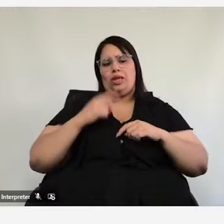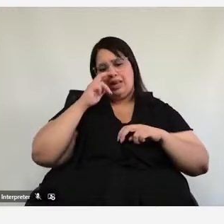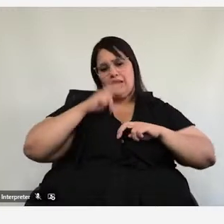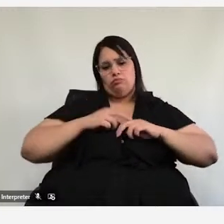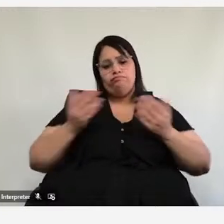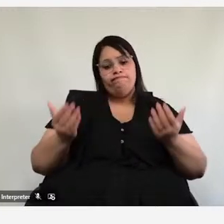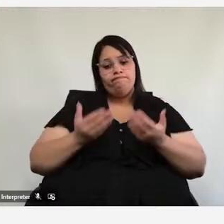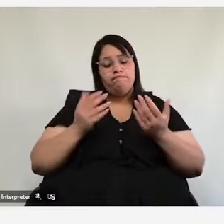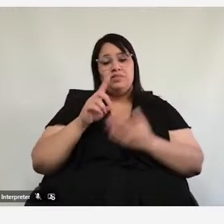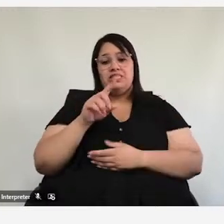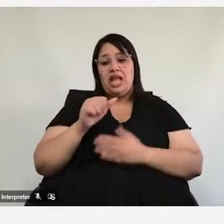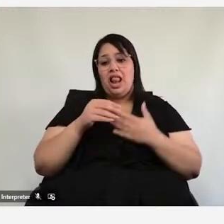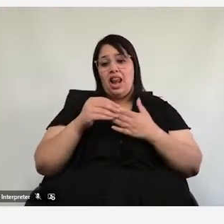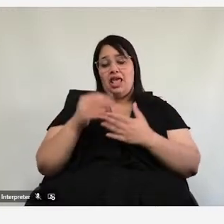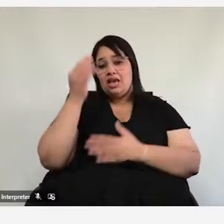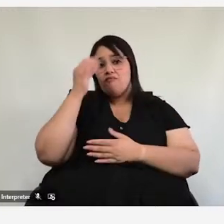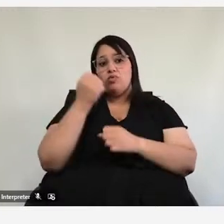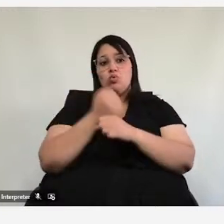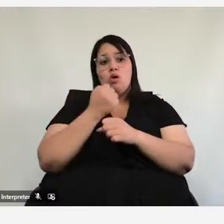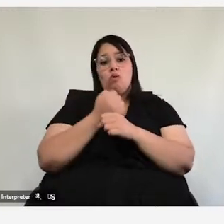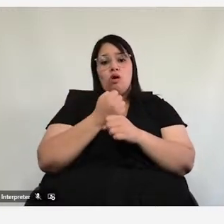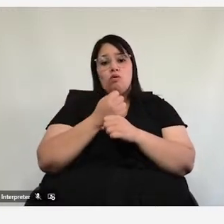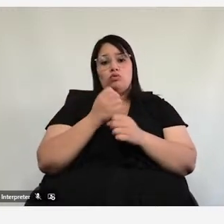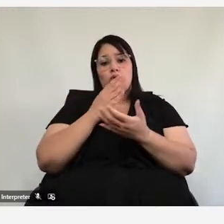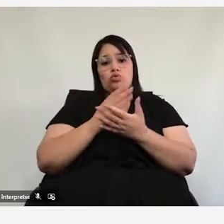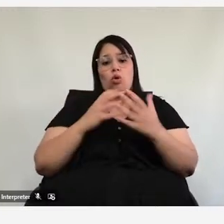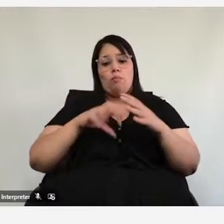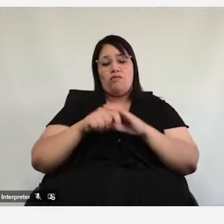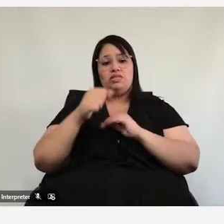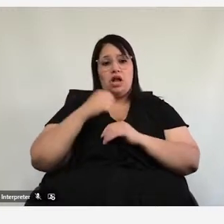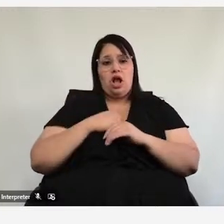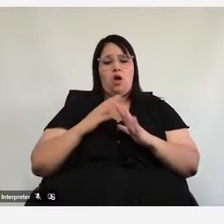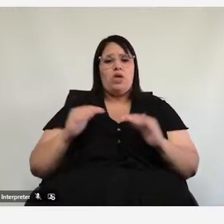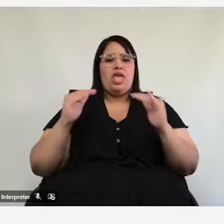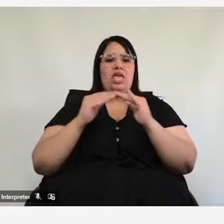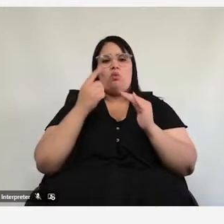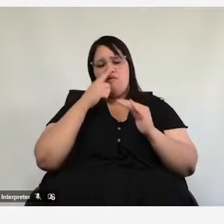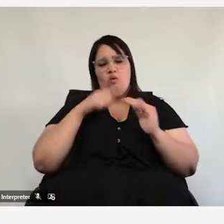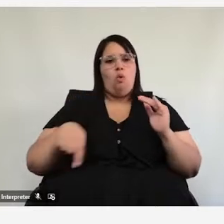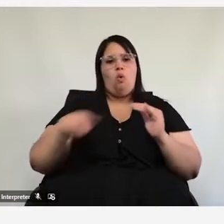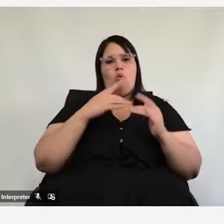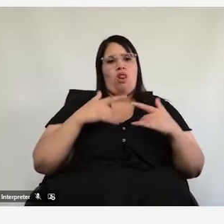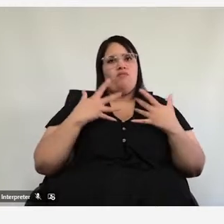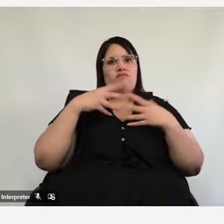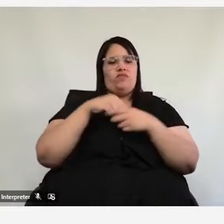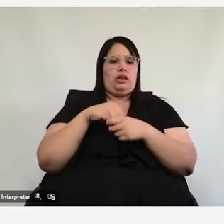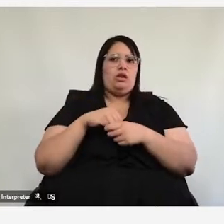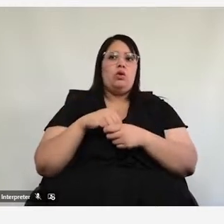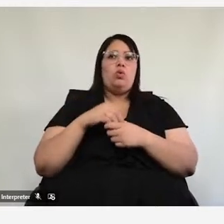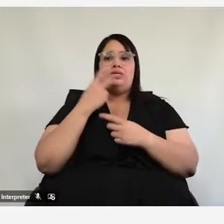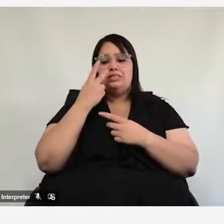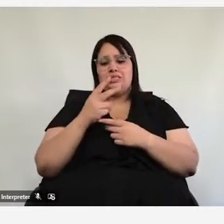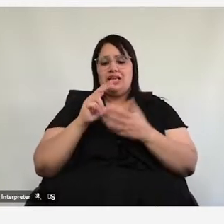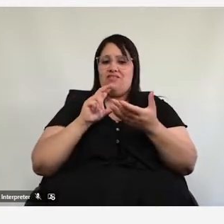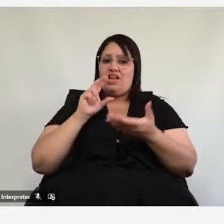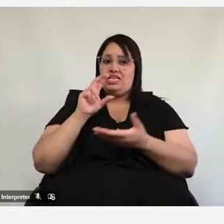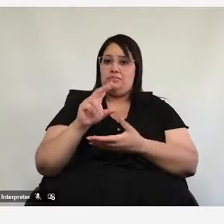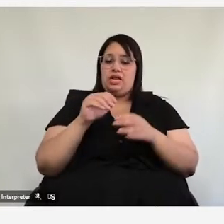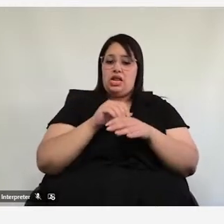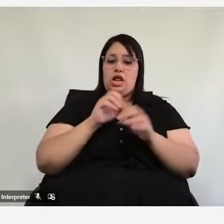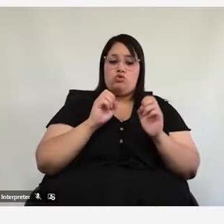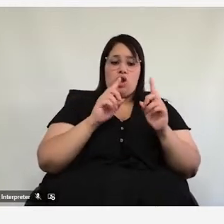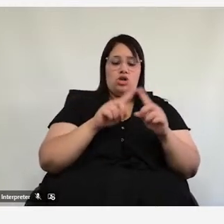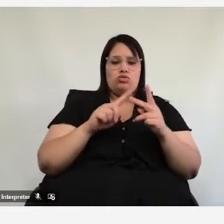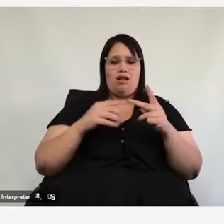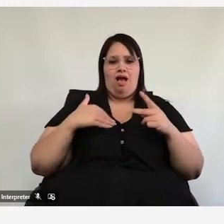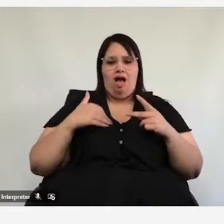this DA-led government is working to make our province a more equal place for all who live in it. If we look at the investments in education, health, and